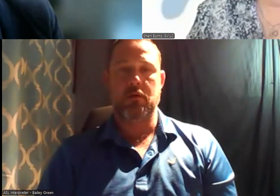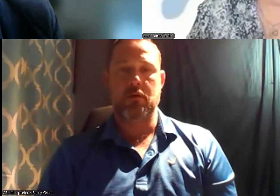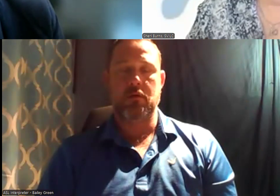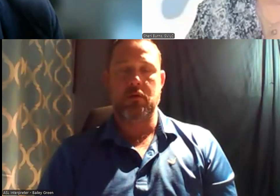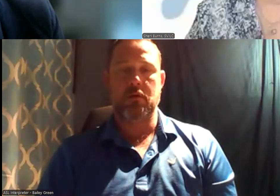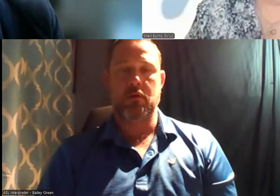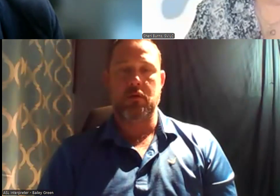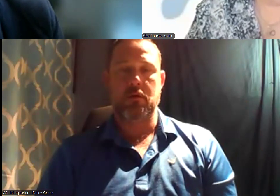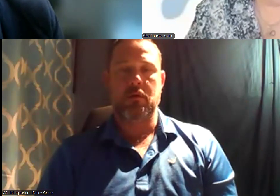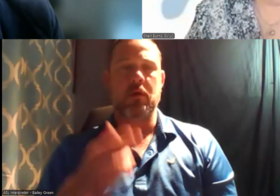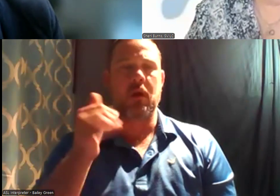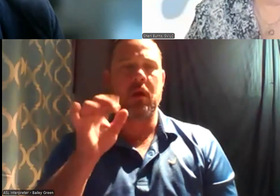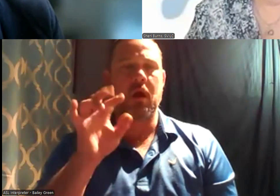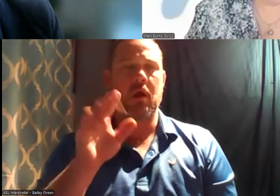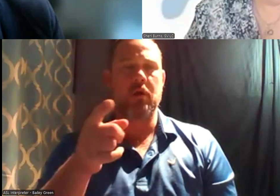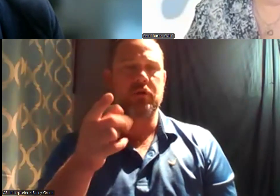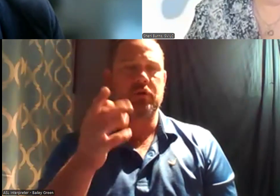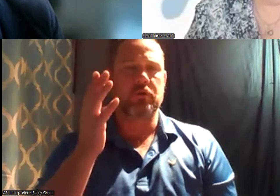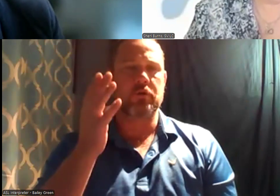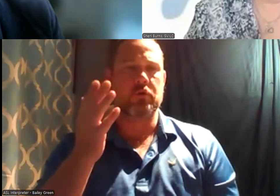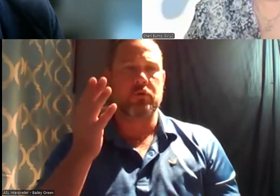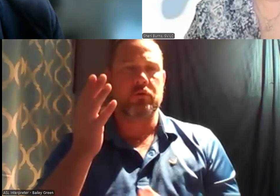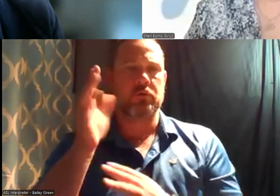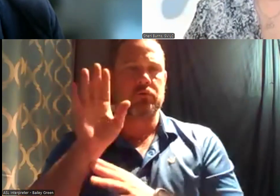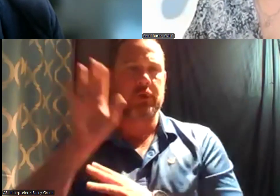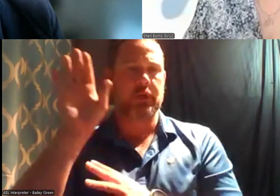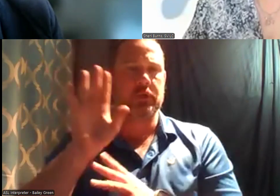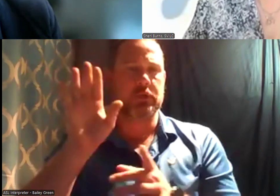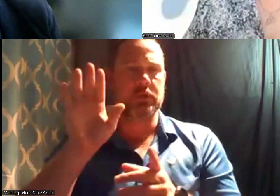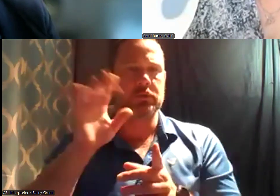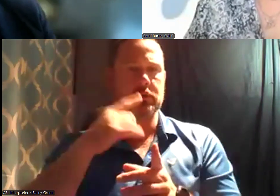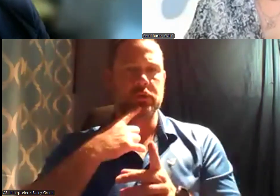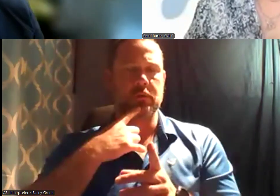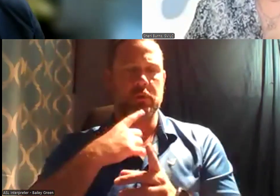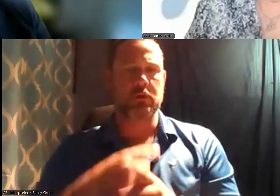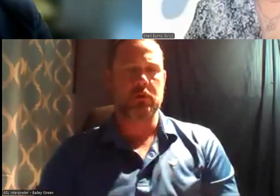Adina. Hagar, you had your hand up momentarily. Did you want to jump in?